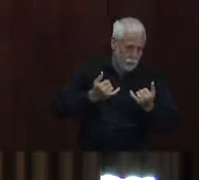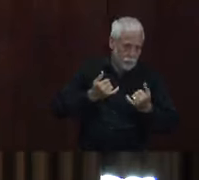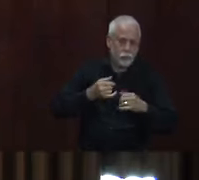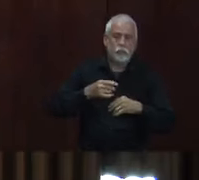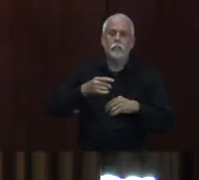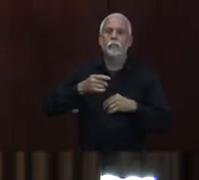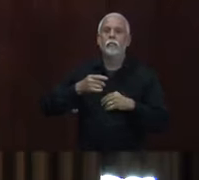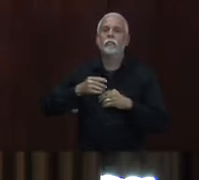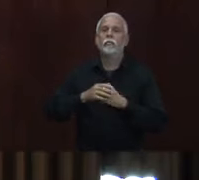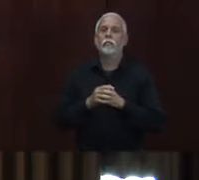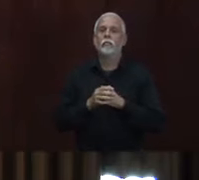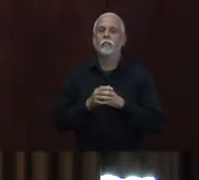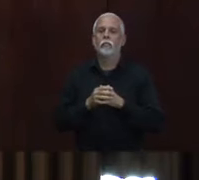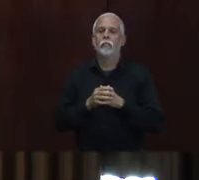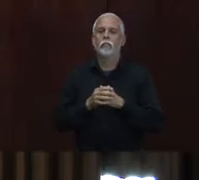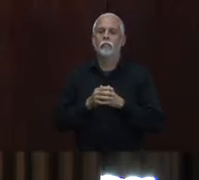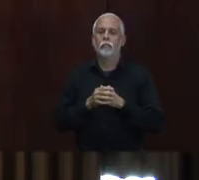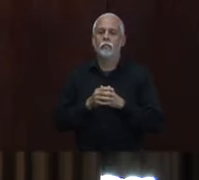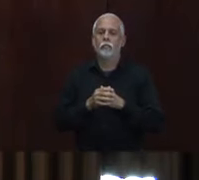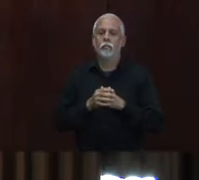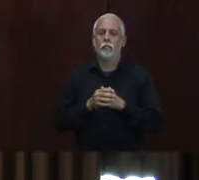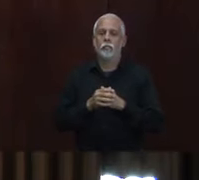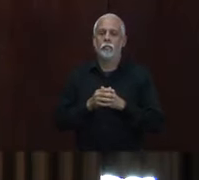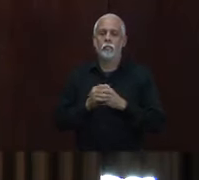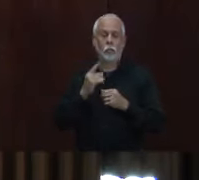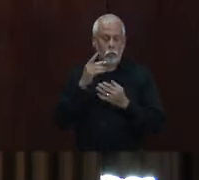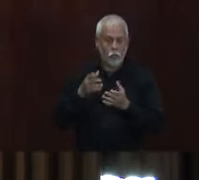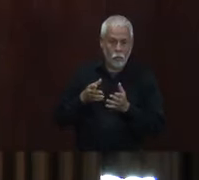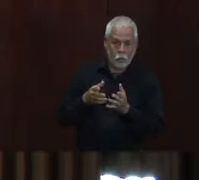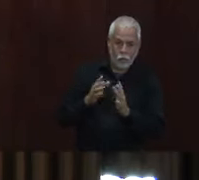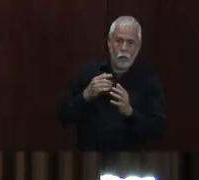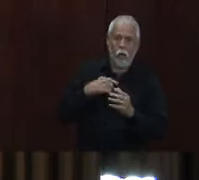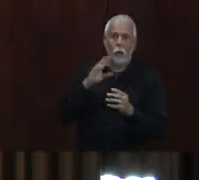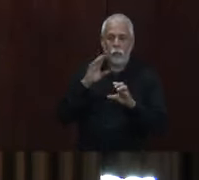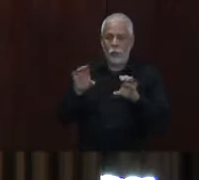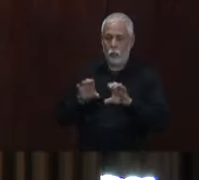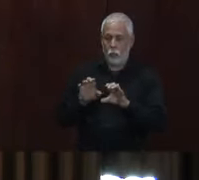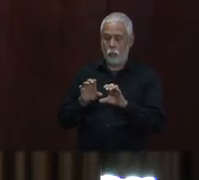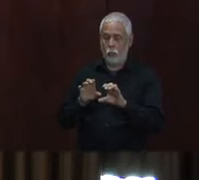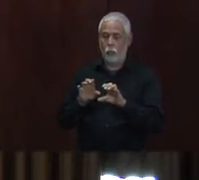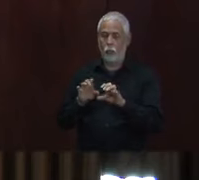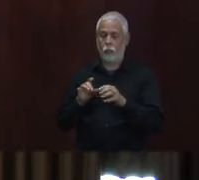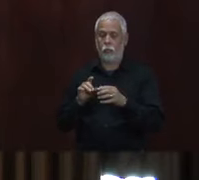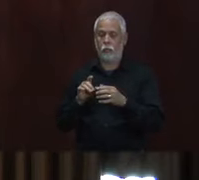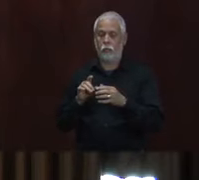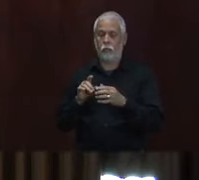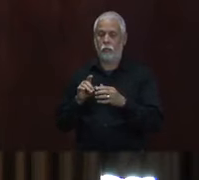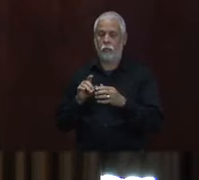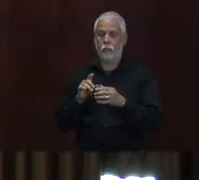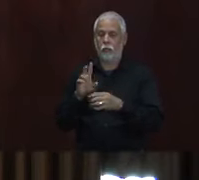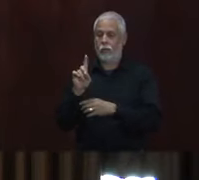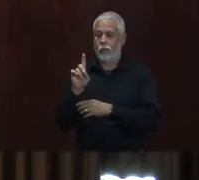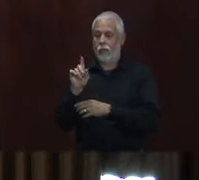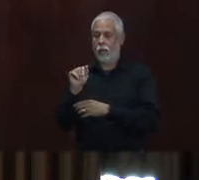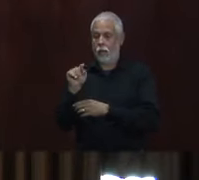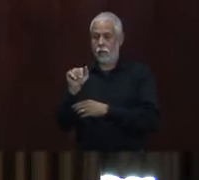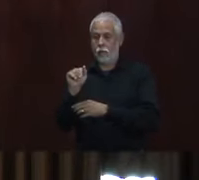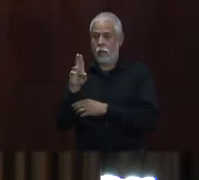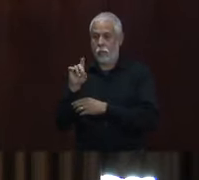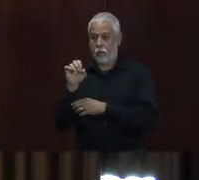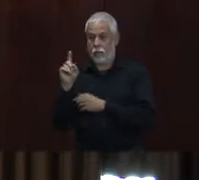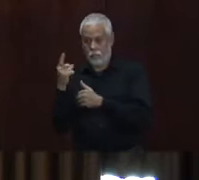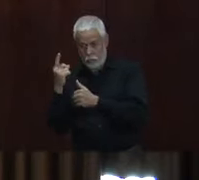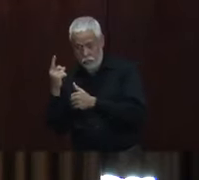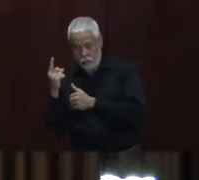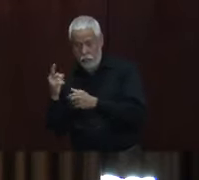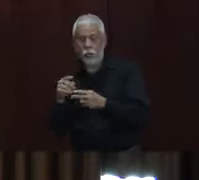And so if you will allow, I'll do the data update, and then